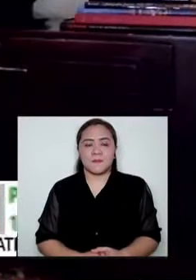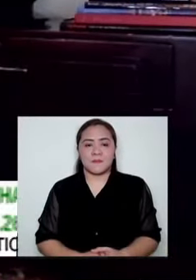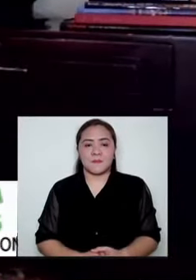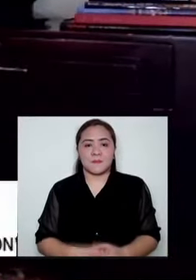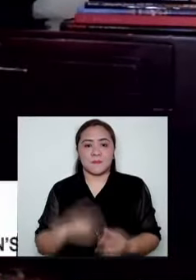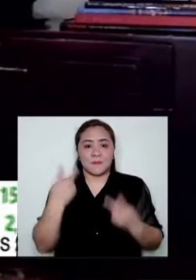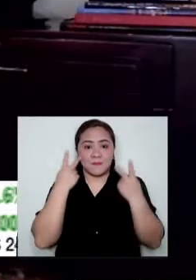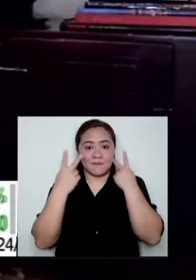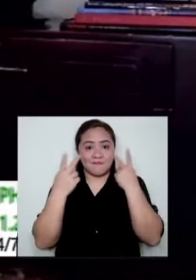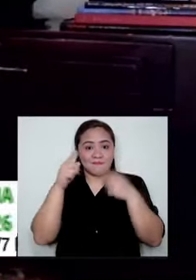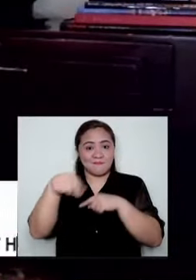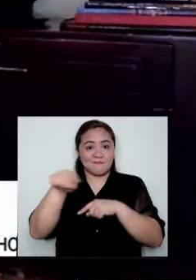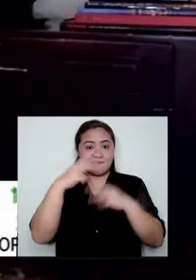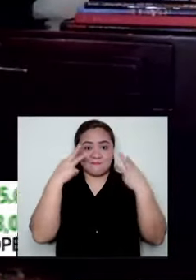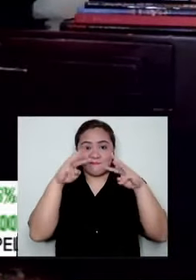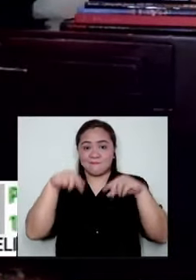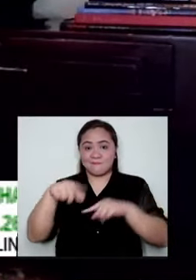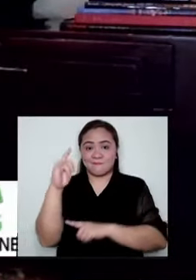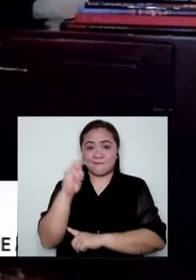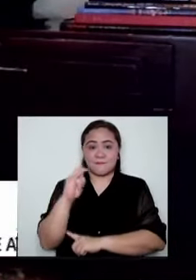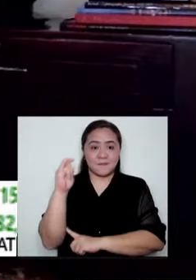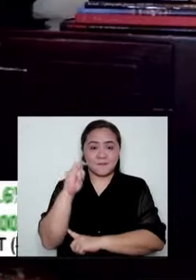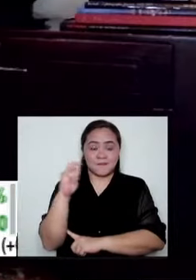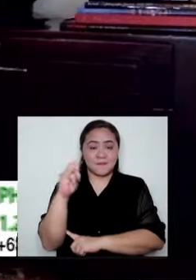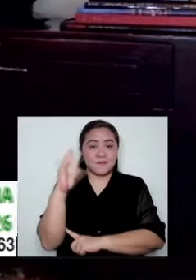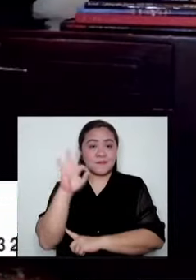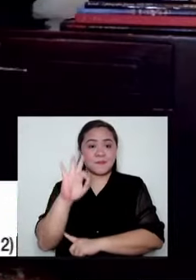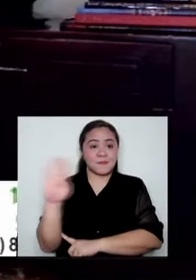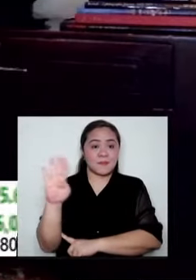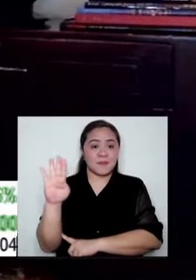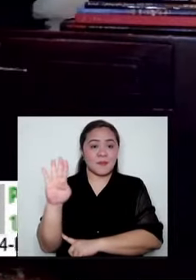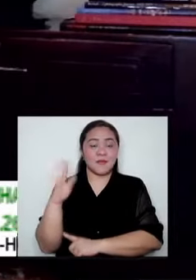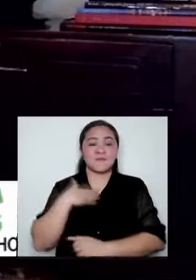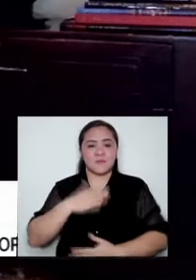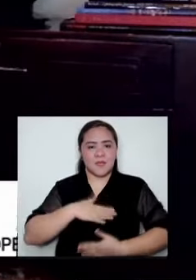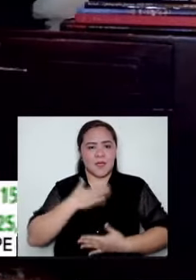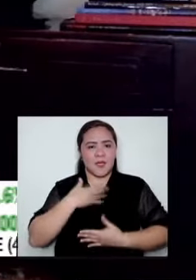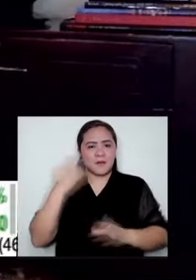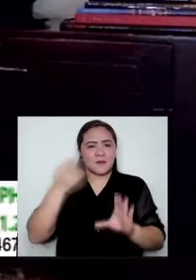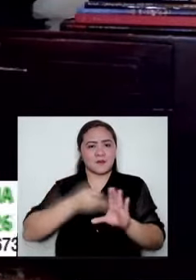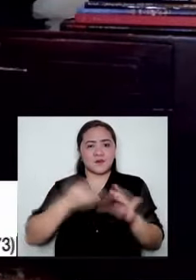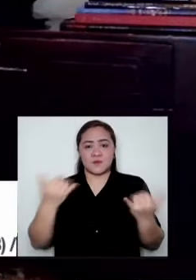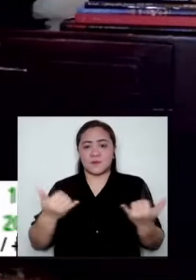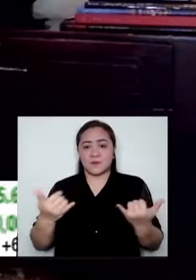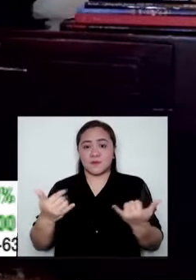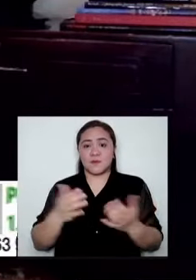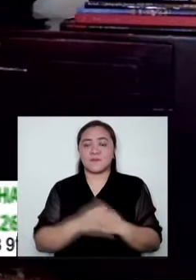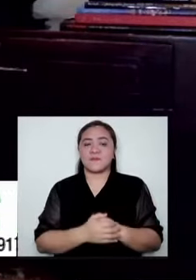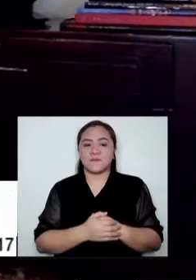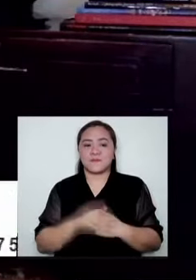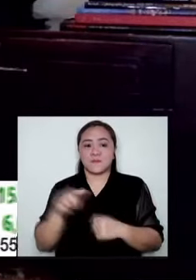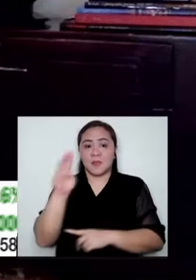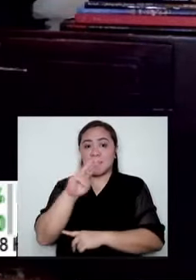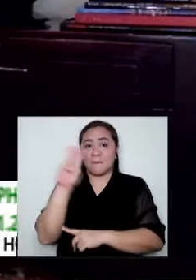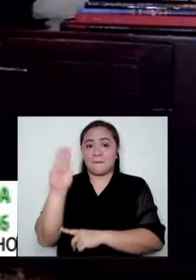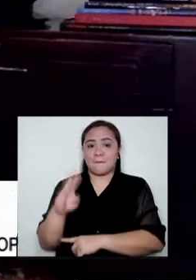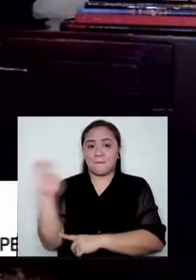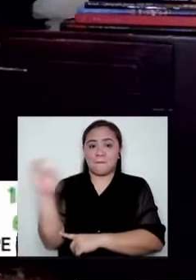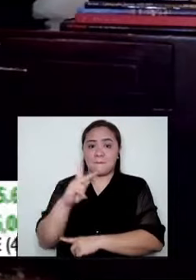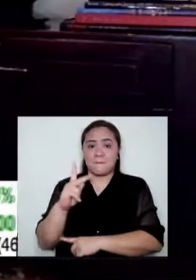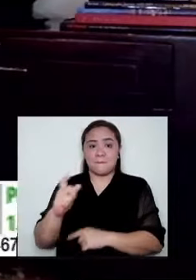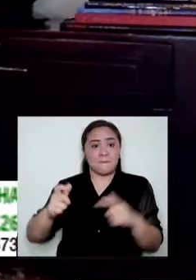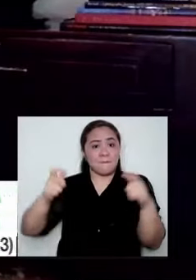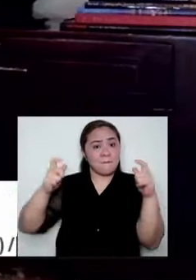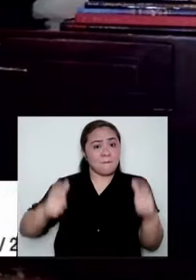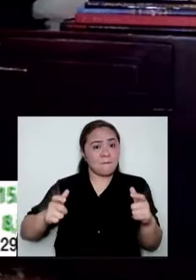Thanks for joining us. For those of you watching us on YouTube and on Facebook, glad to have you with us today. Let's begin with this story. Metro Manila back on